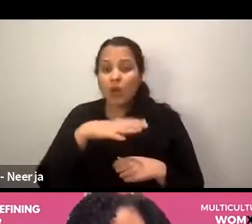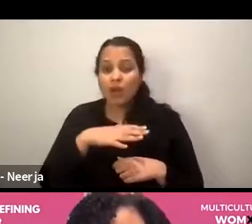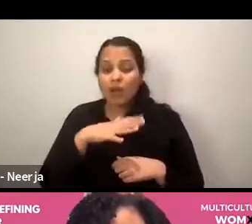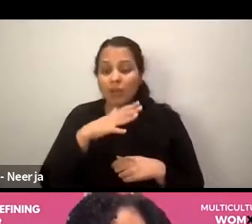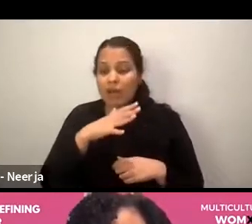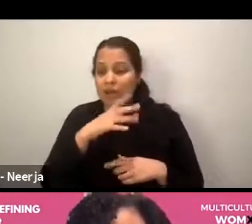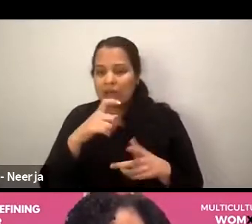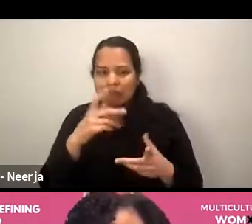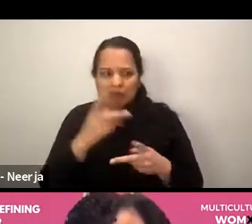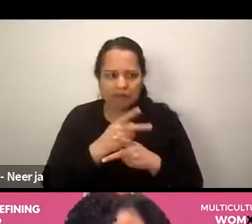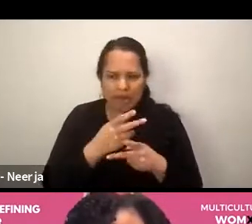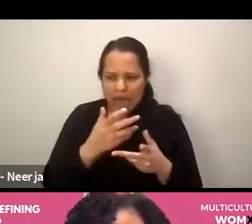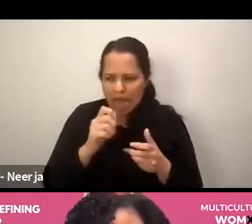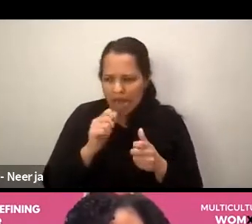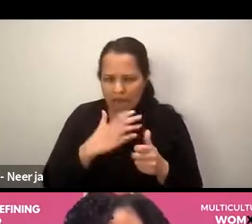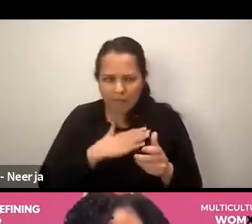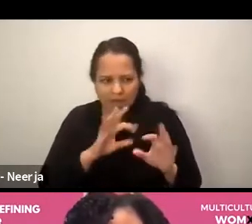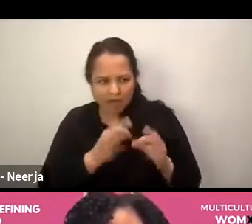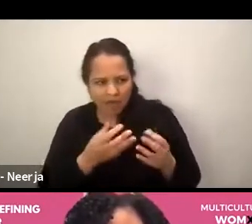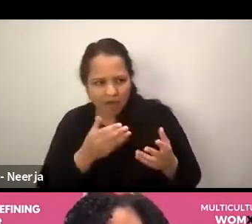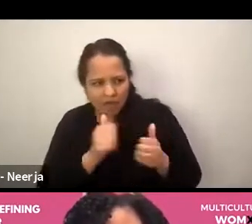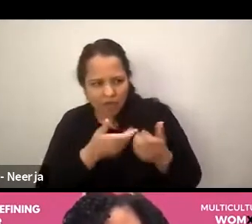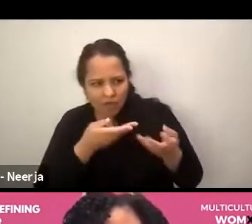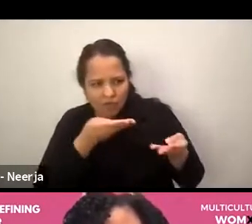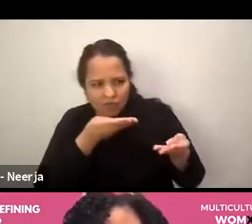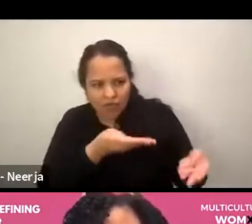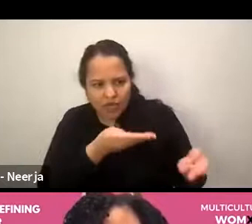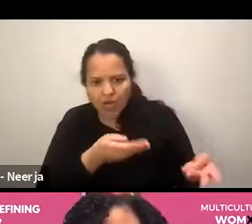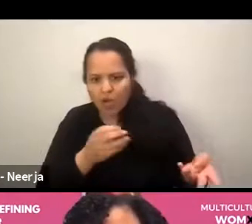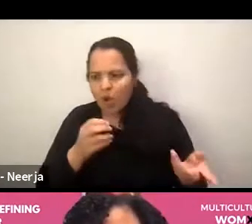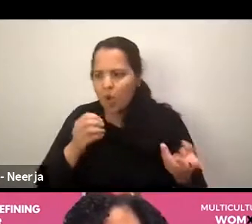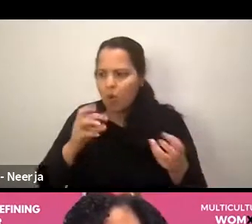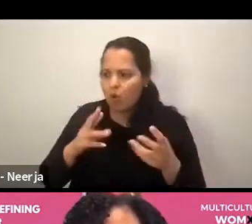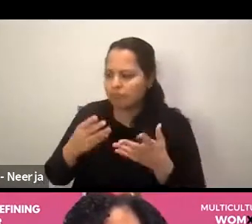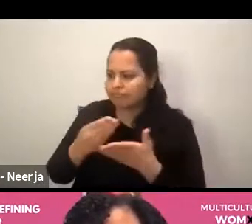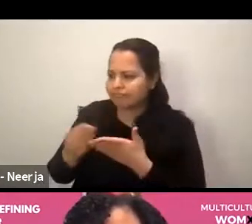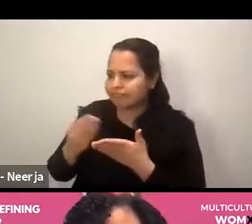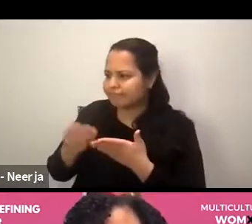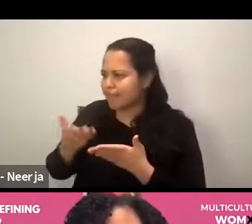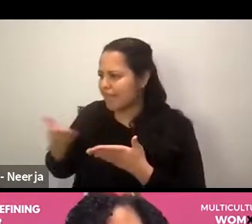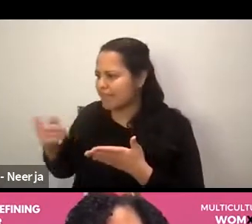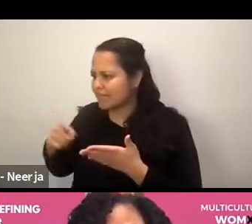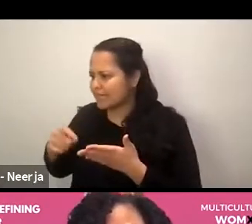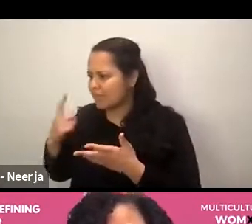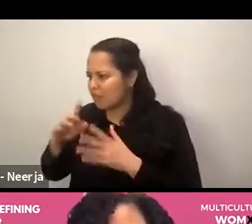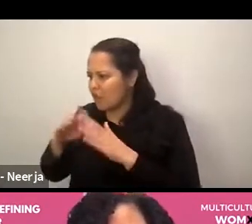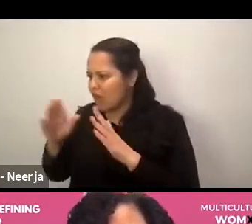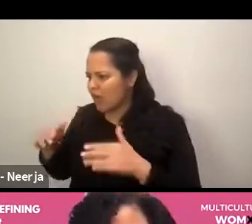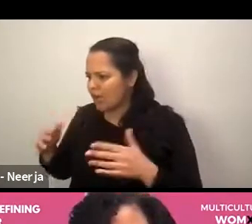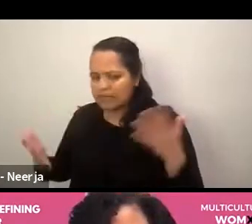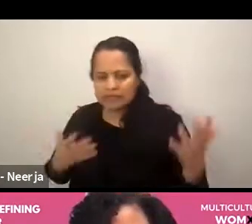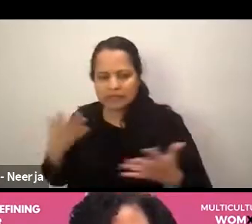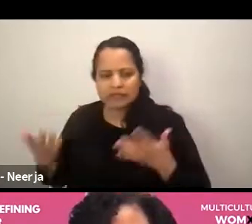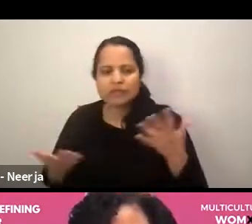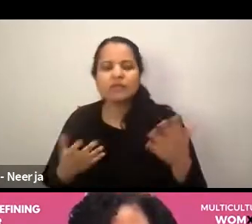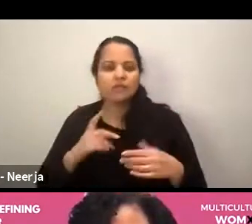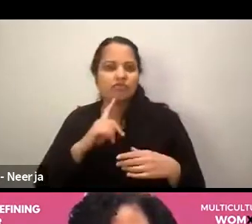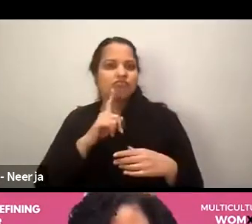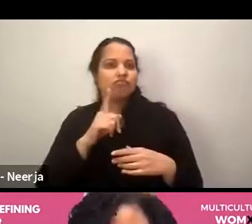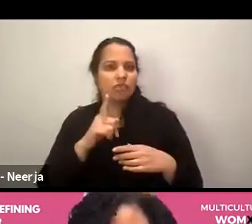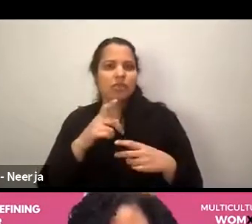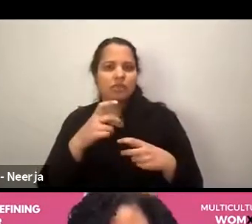other essential items to keep their families going is a real issue in this very moment. And what we're finding